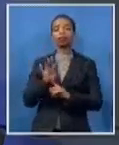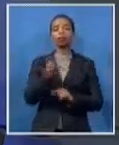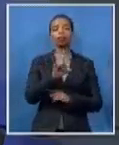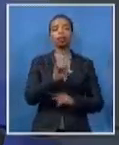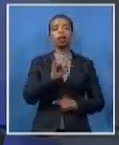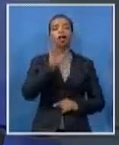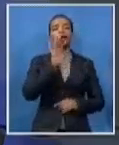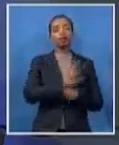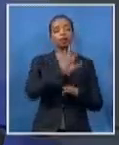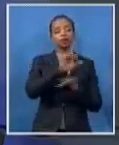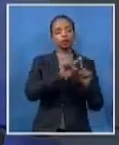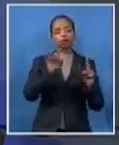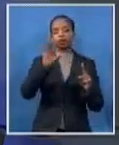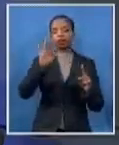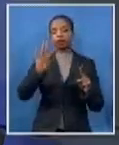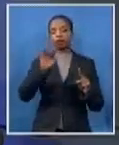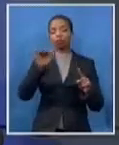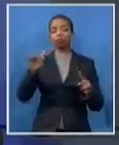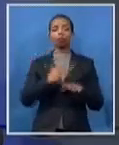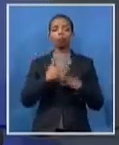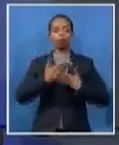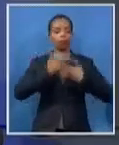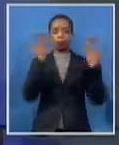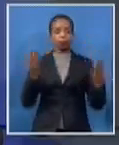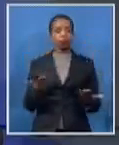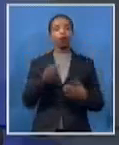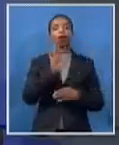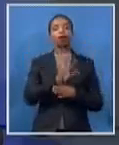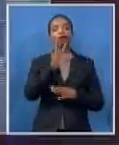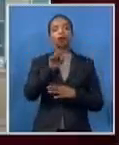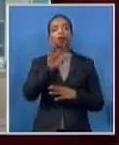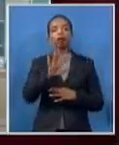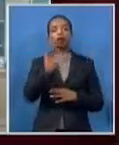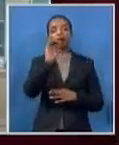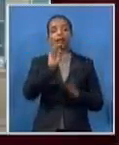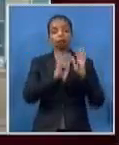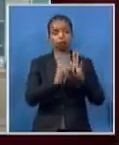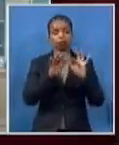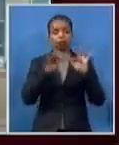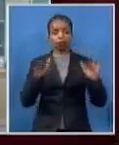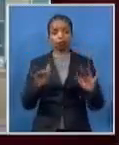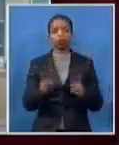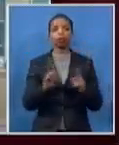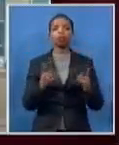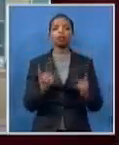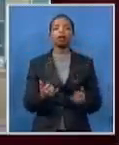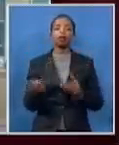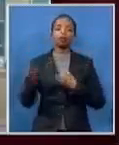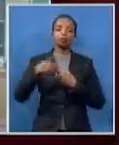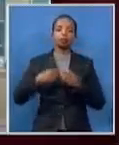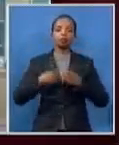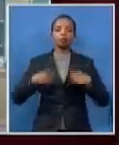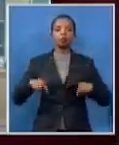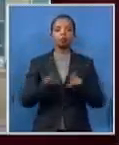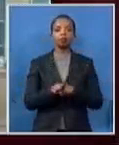the Executive Director for the Center for Development and Enterprise, and she joins us now via Skype. Ms. Bernstein, a very good morning